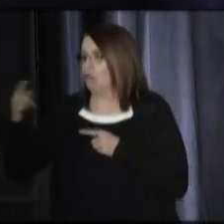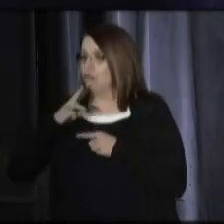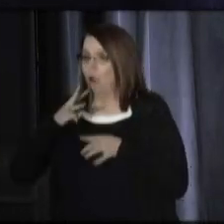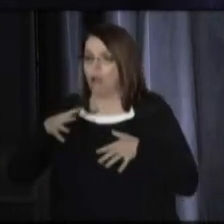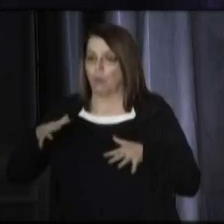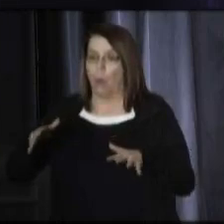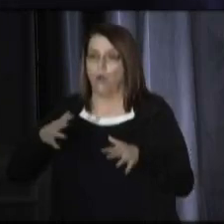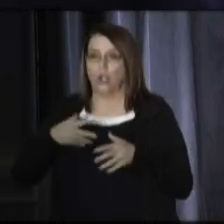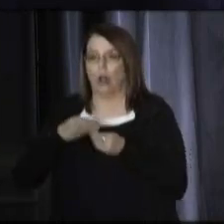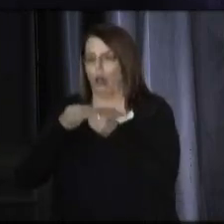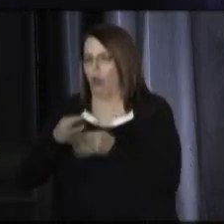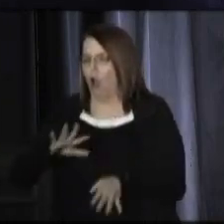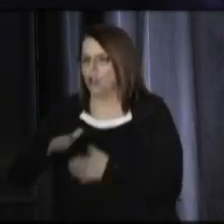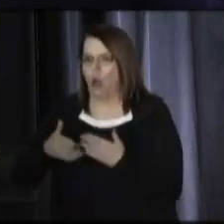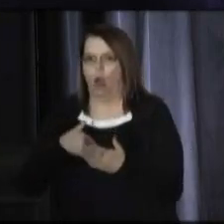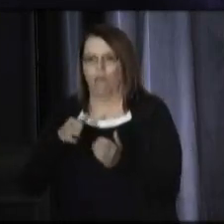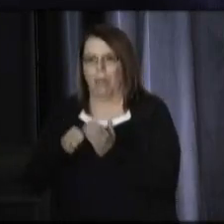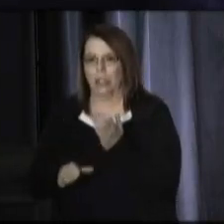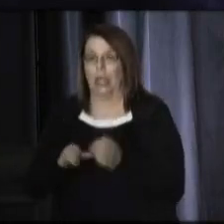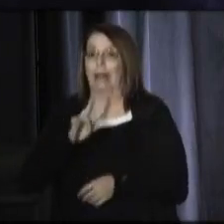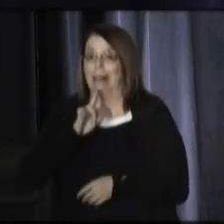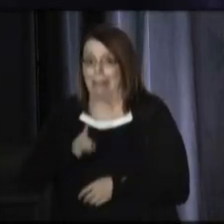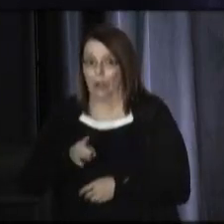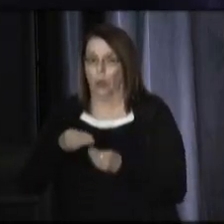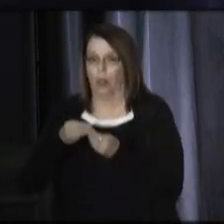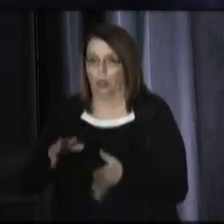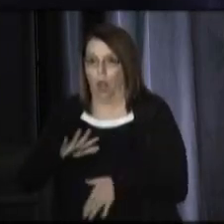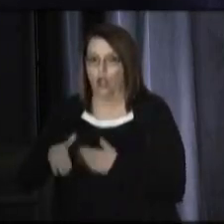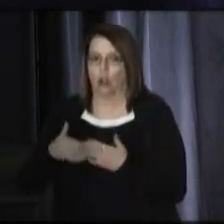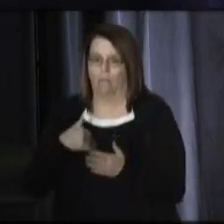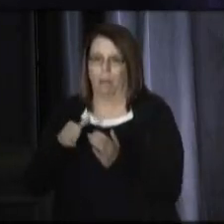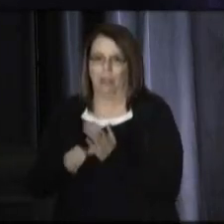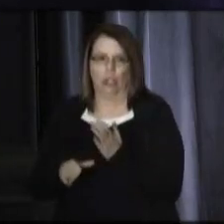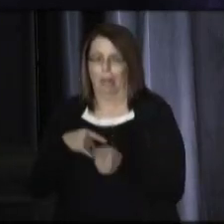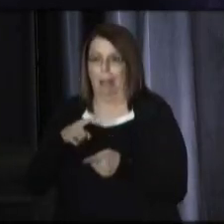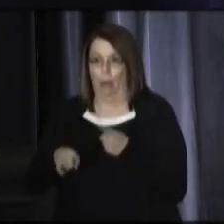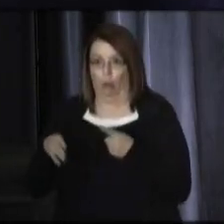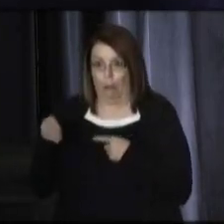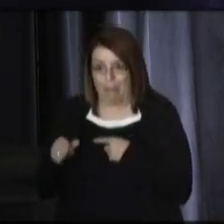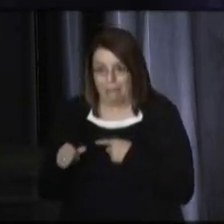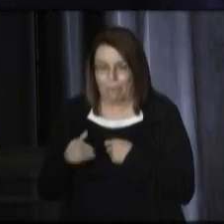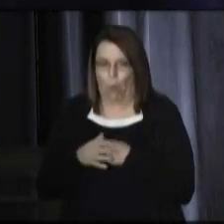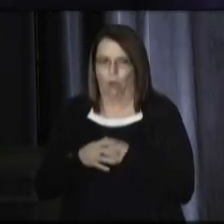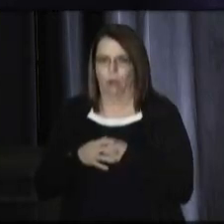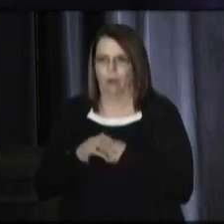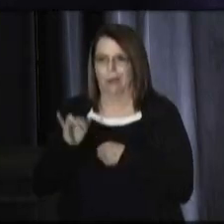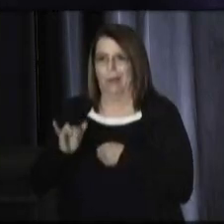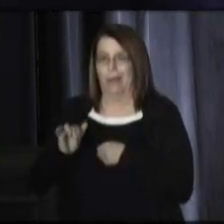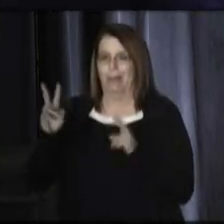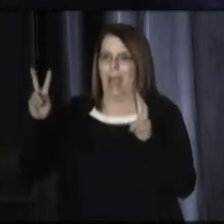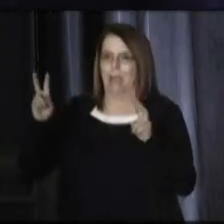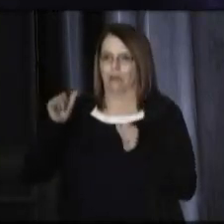If I told you my cousin Ed, who drives a truck in Atlanta and doesn't read books, but